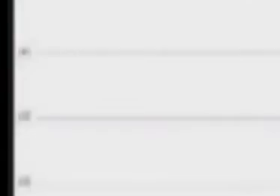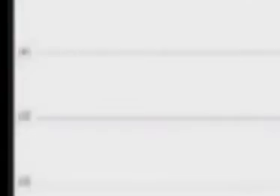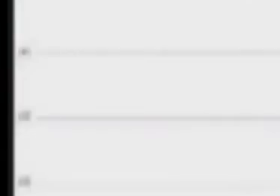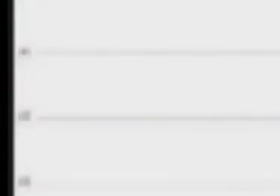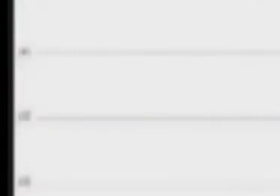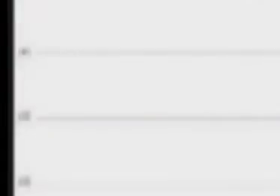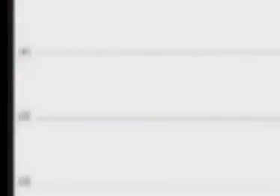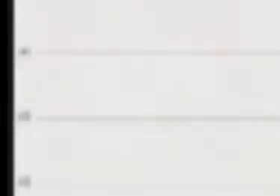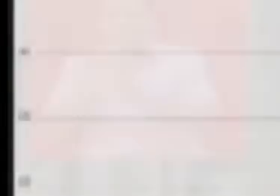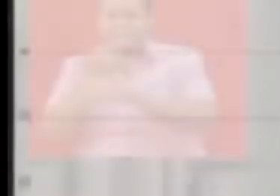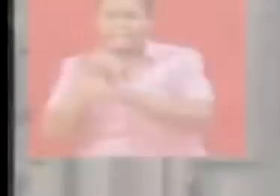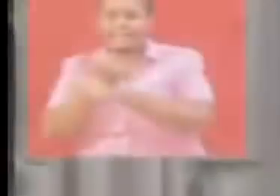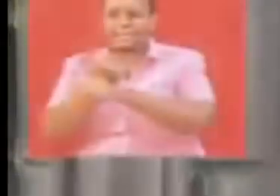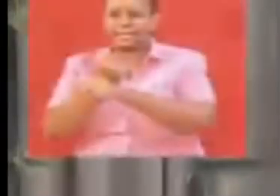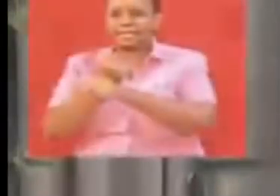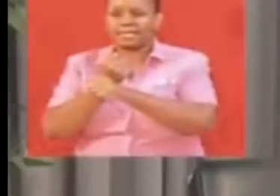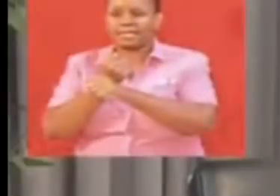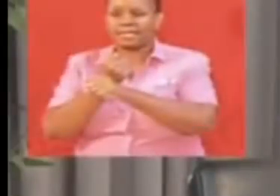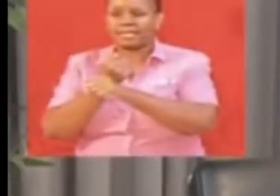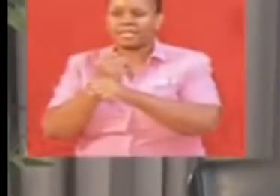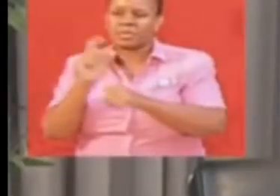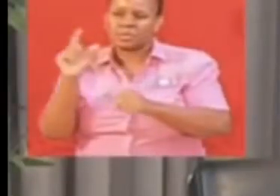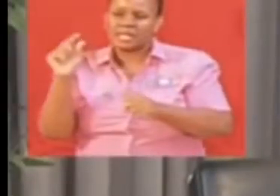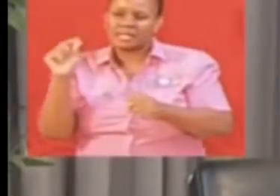health measures as low as we possibly can.